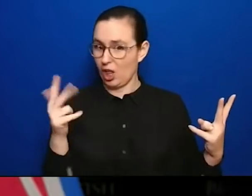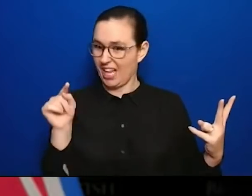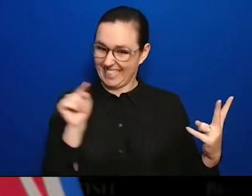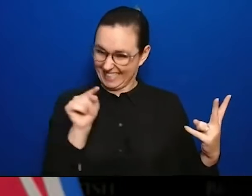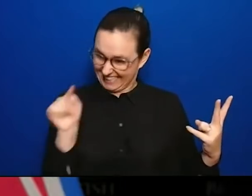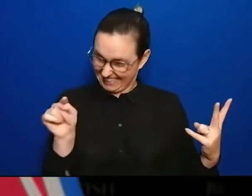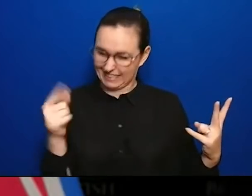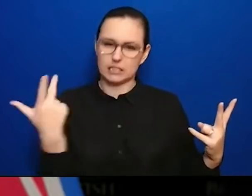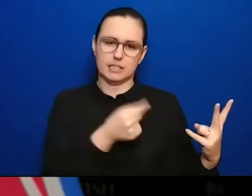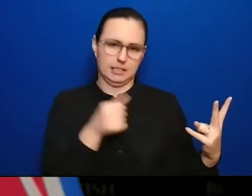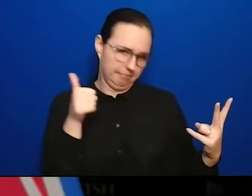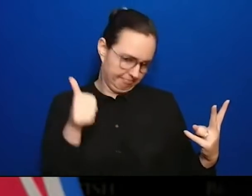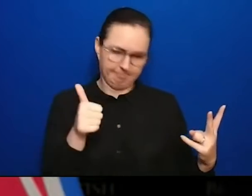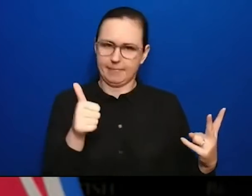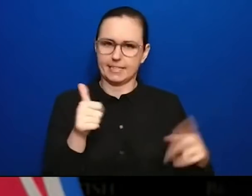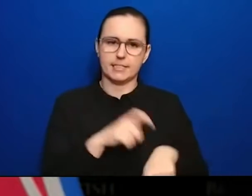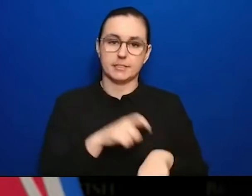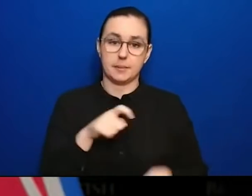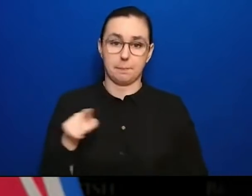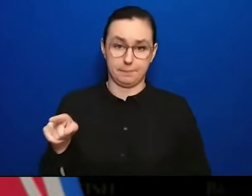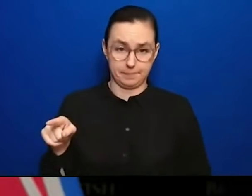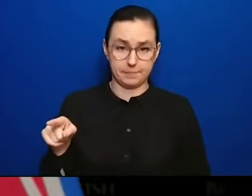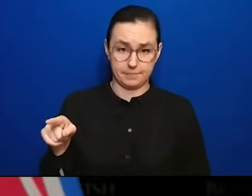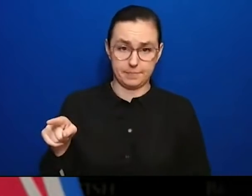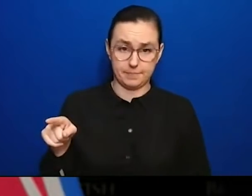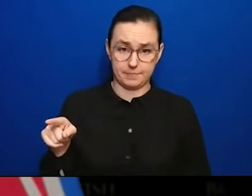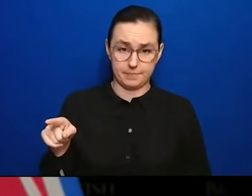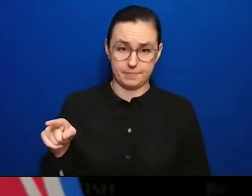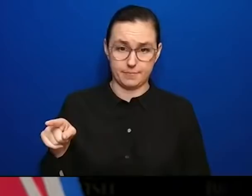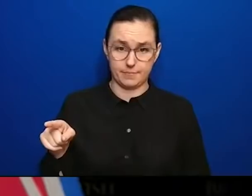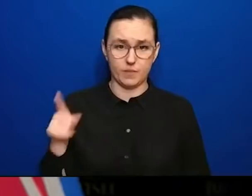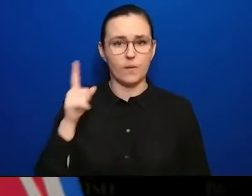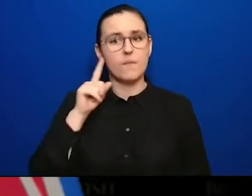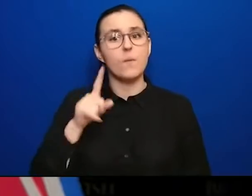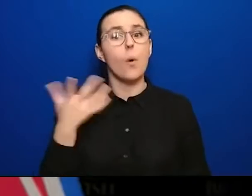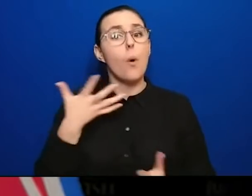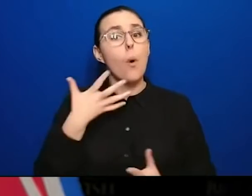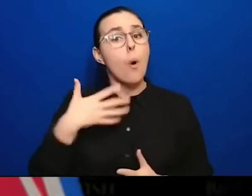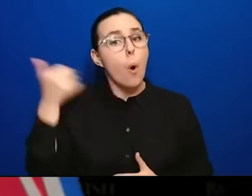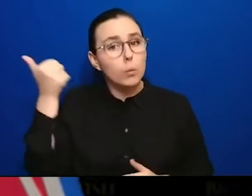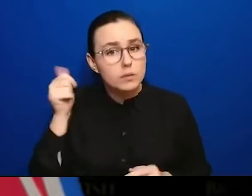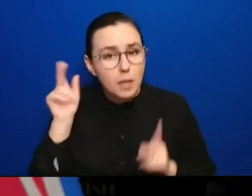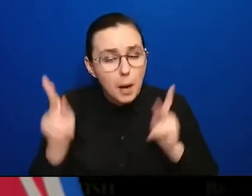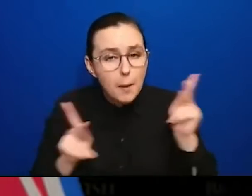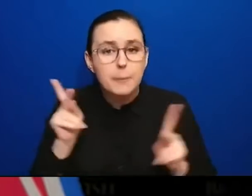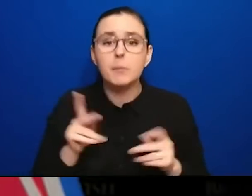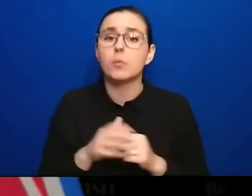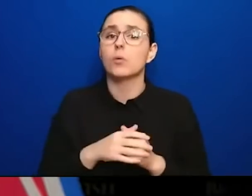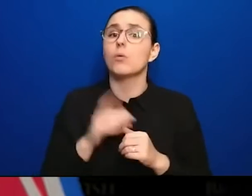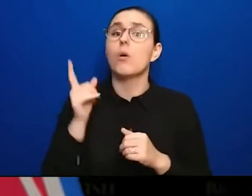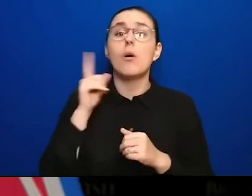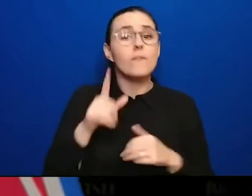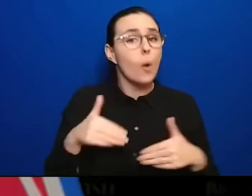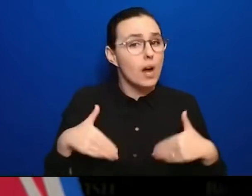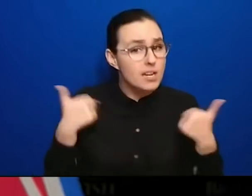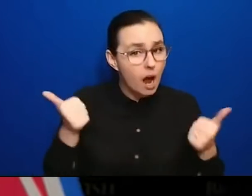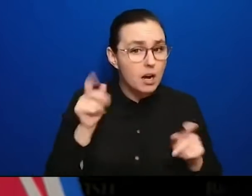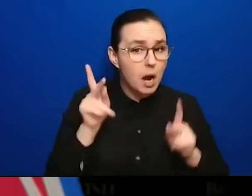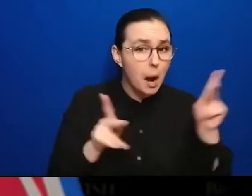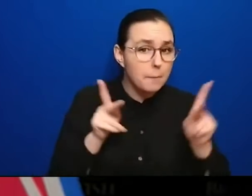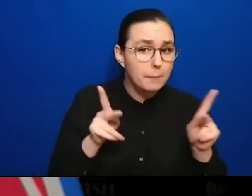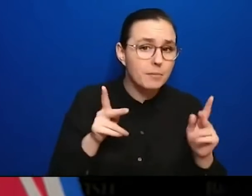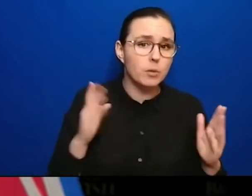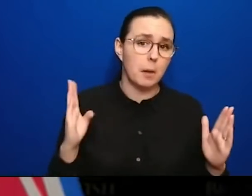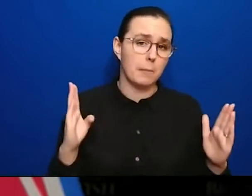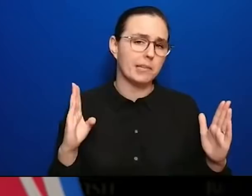NACI, I think, was closer to 8 months for younger people to maximize the effectiveness of the vaccine. And so that's the approach that Dr. Henry laid out